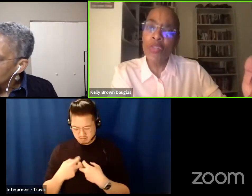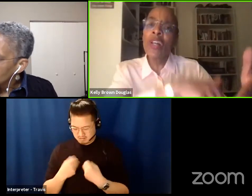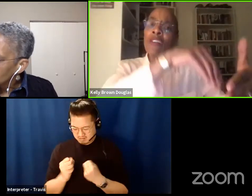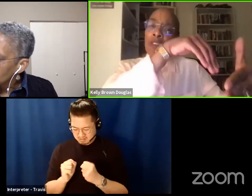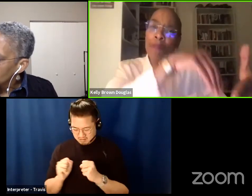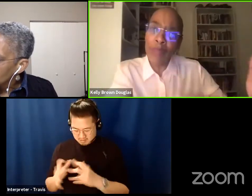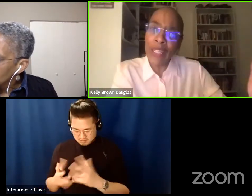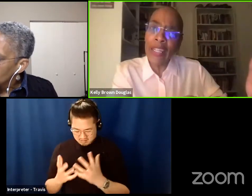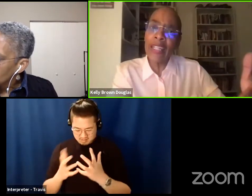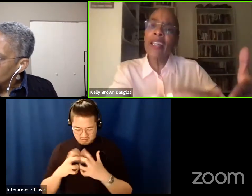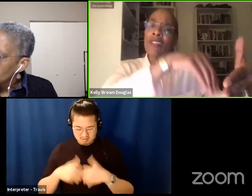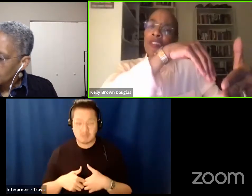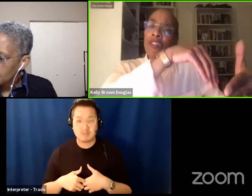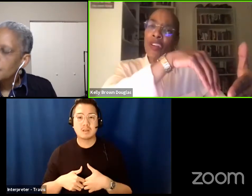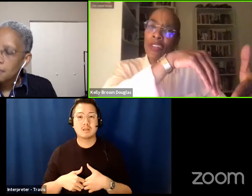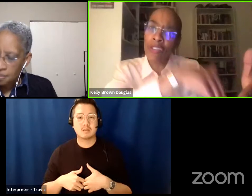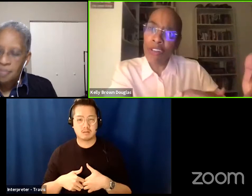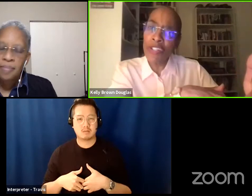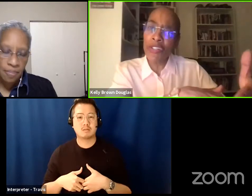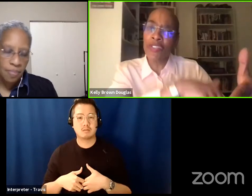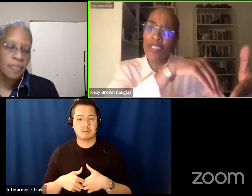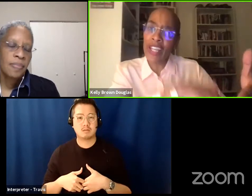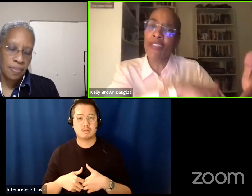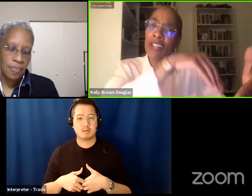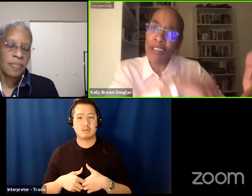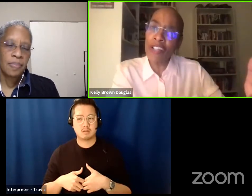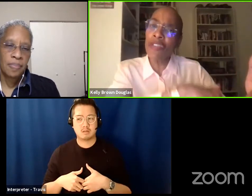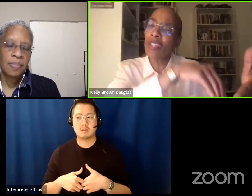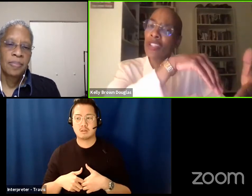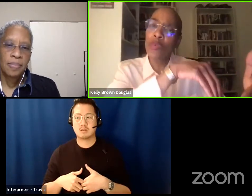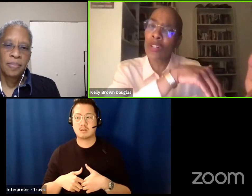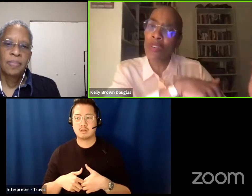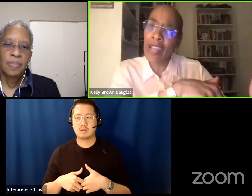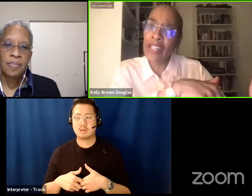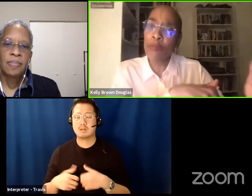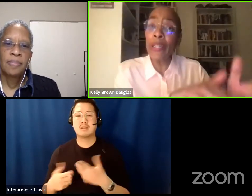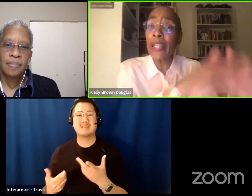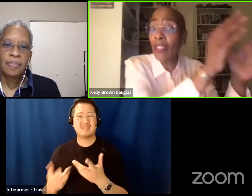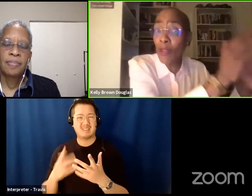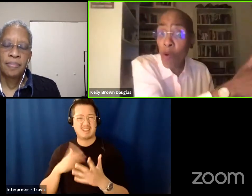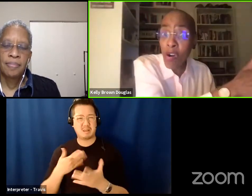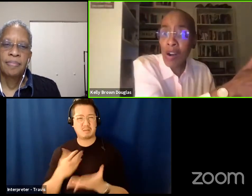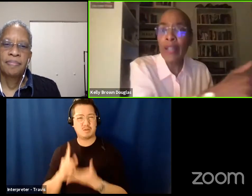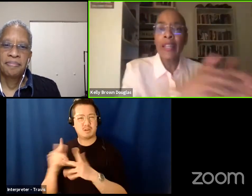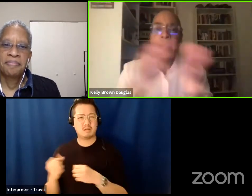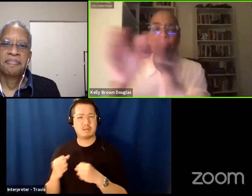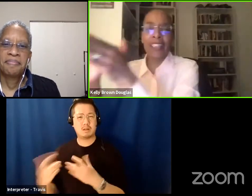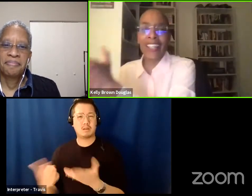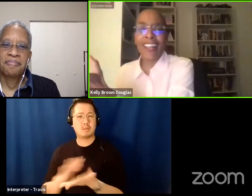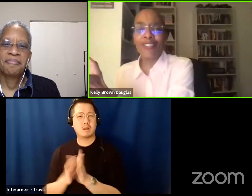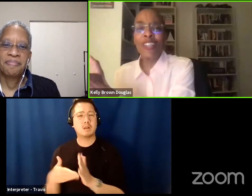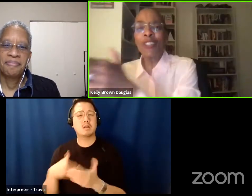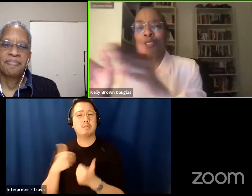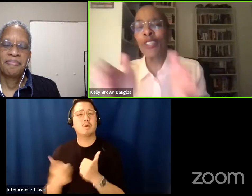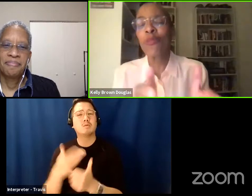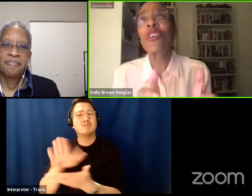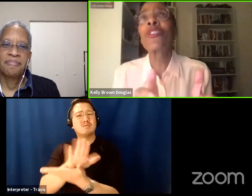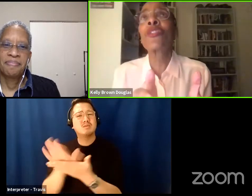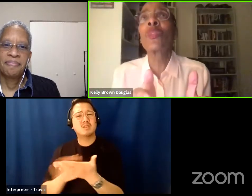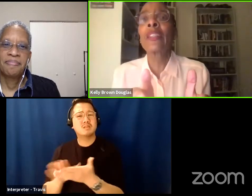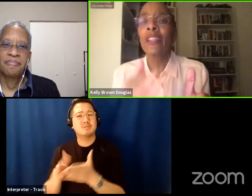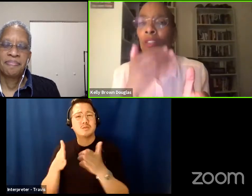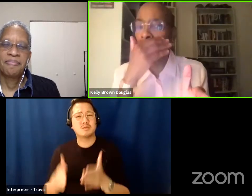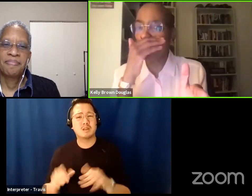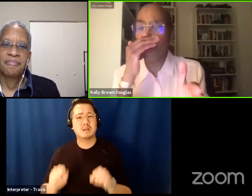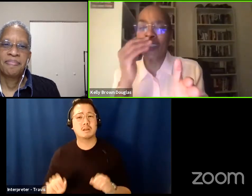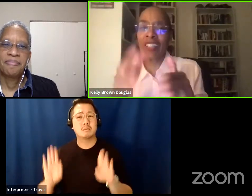separates you from being the very creature, sacred creature that you were created to be, nothing more and nothing less. To, in the words